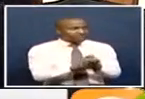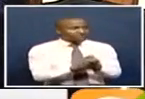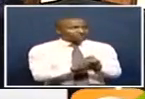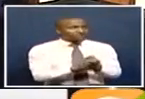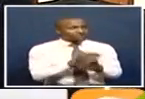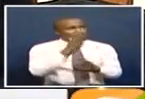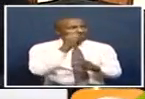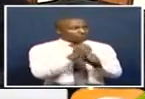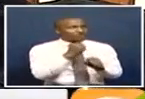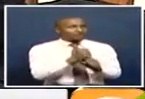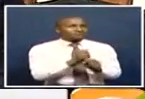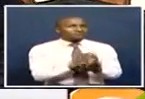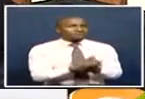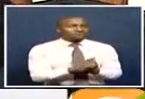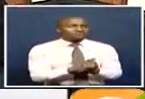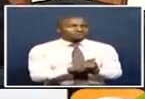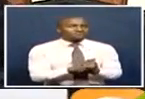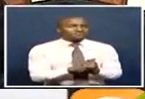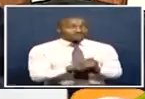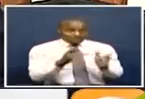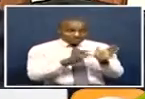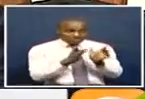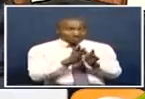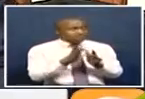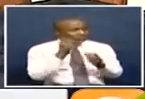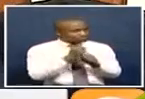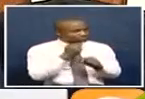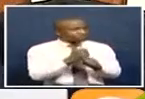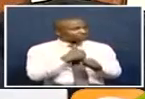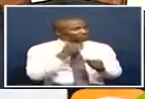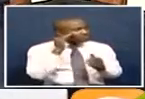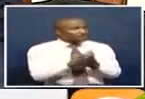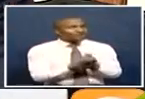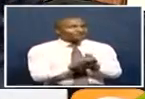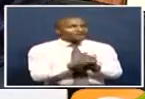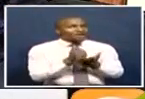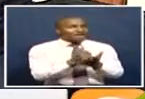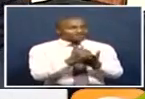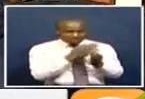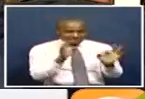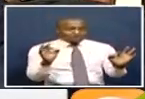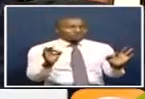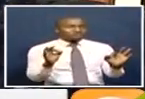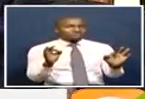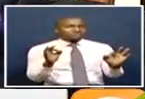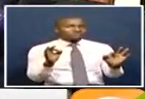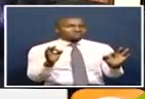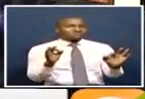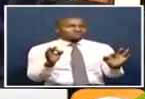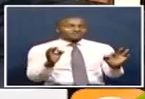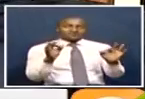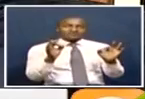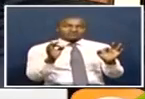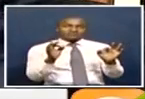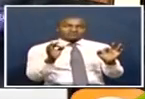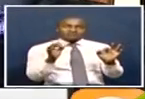of God and what Jesus Christ did for us to free us to be what we are. And the Jesus Christ is